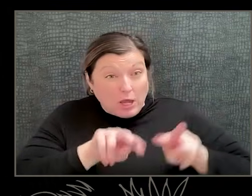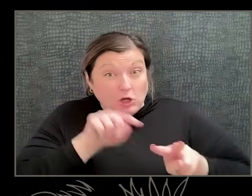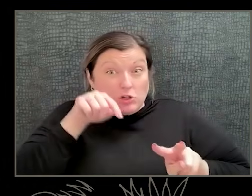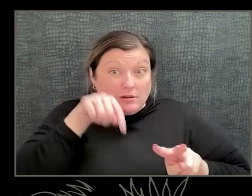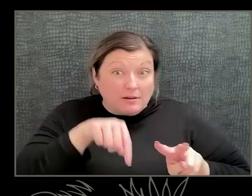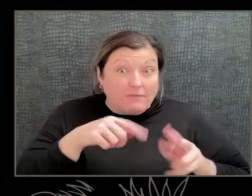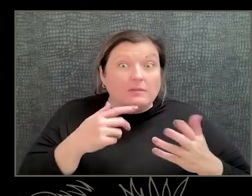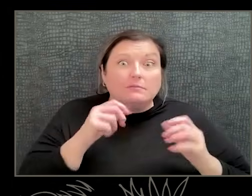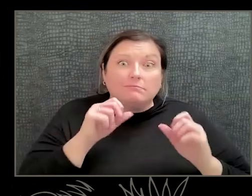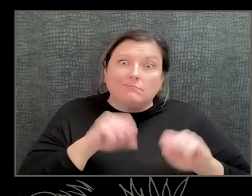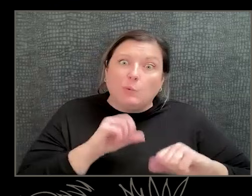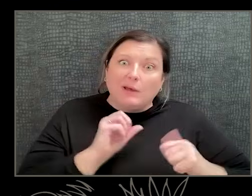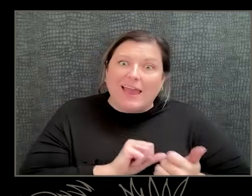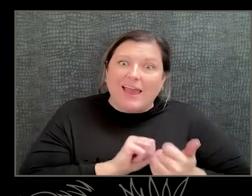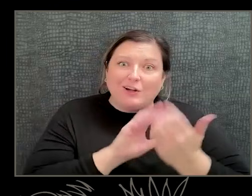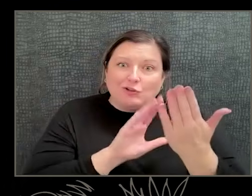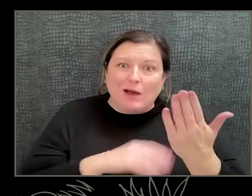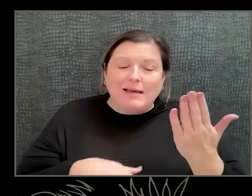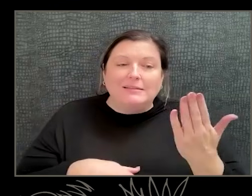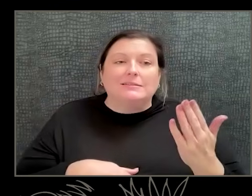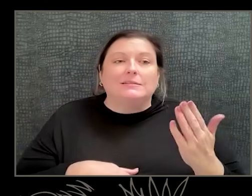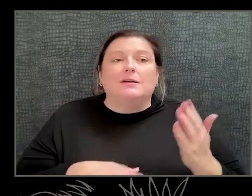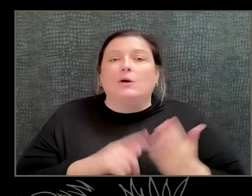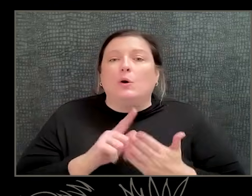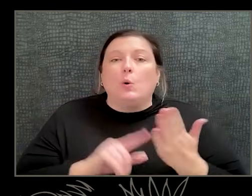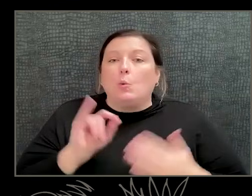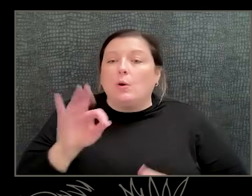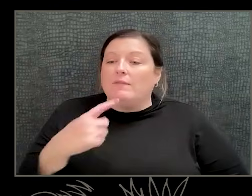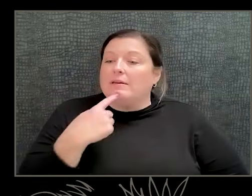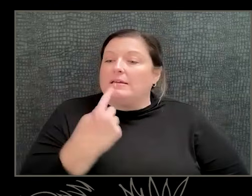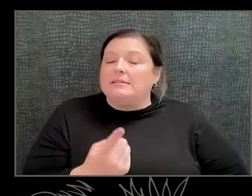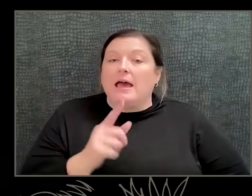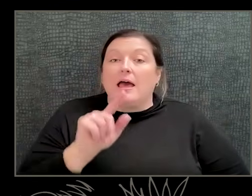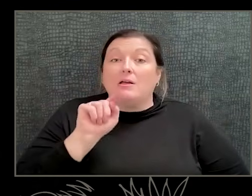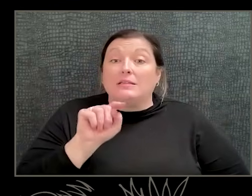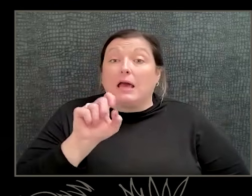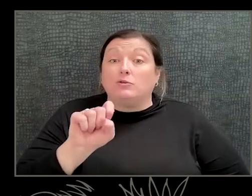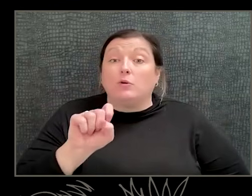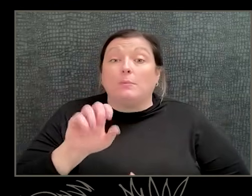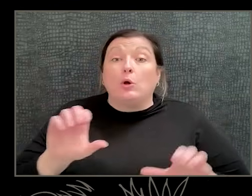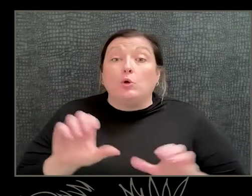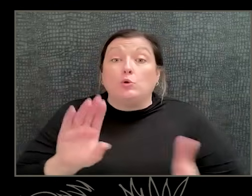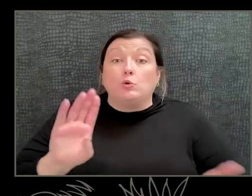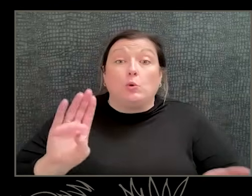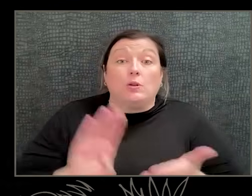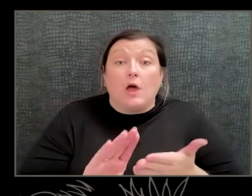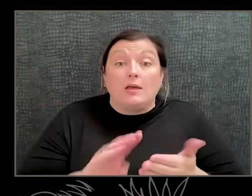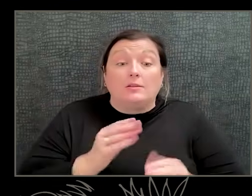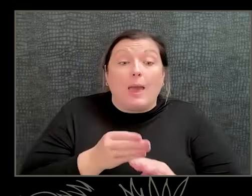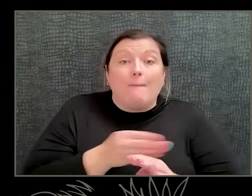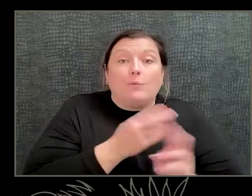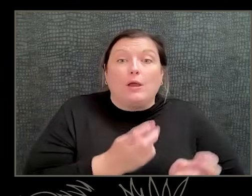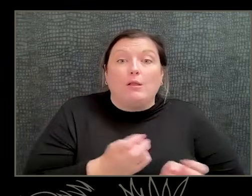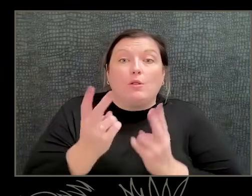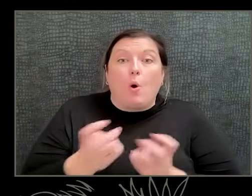that we can address. What if we could just tell TypeScript to do less and pre-build all these packages?